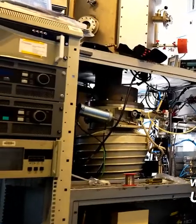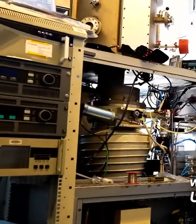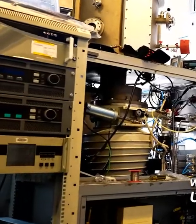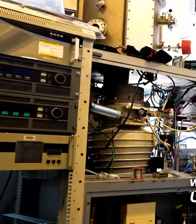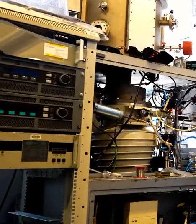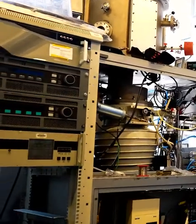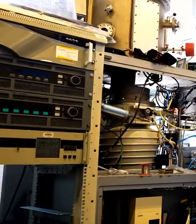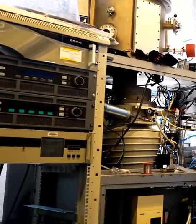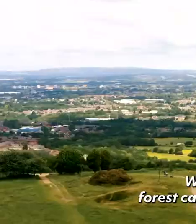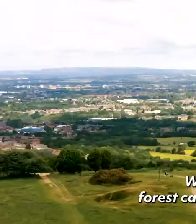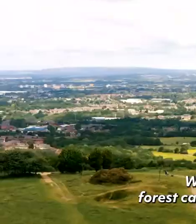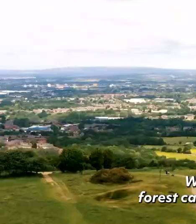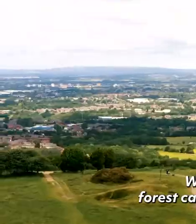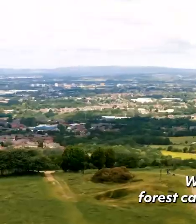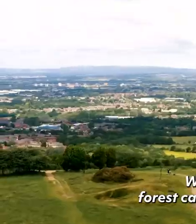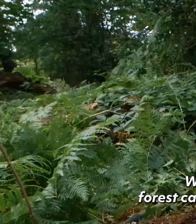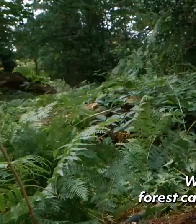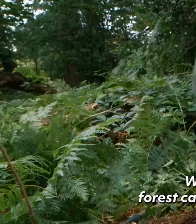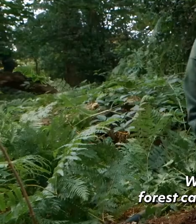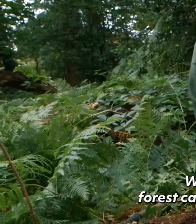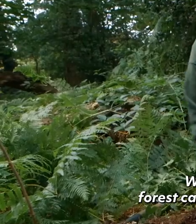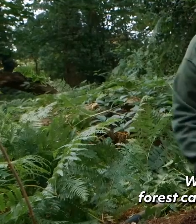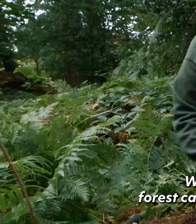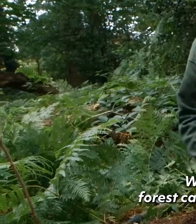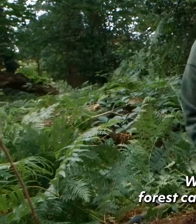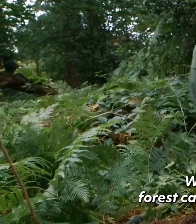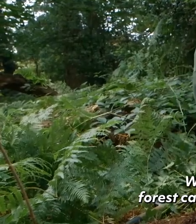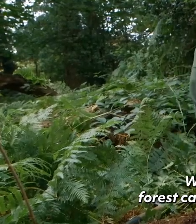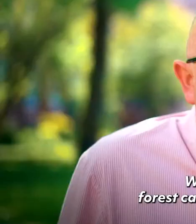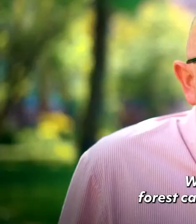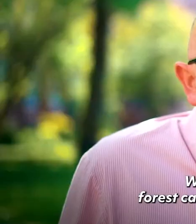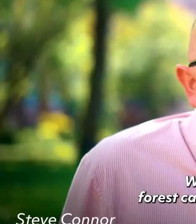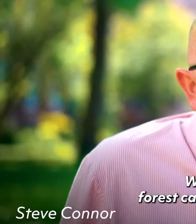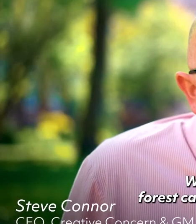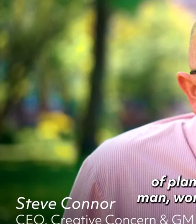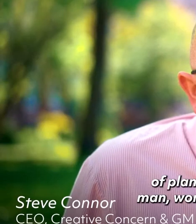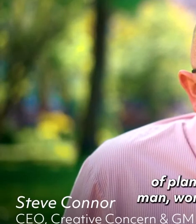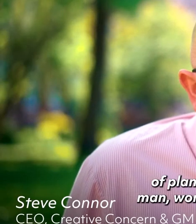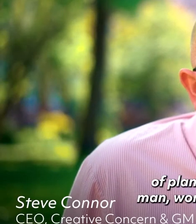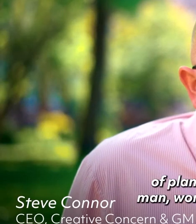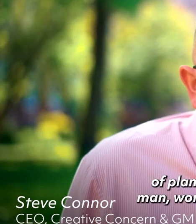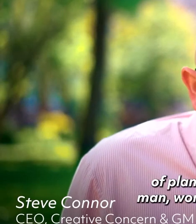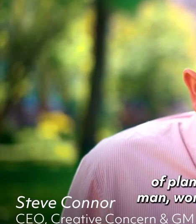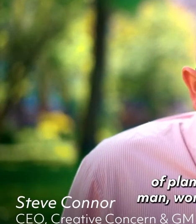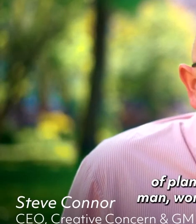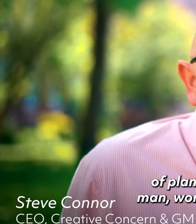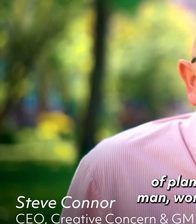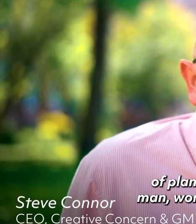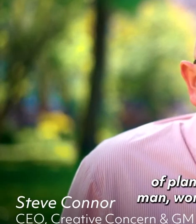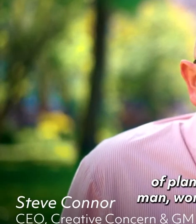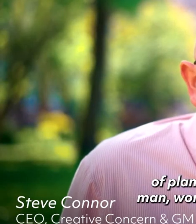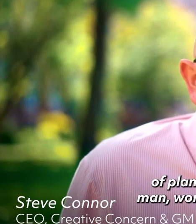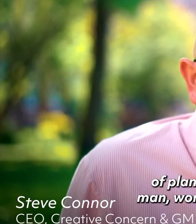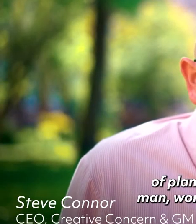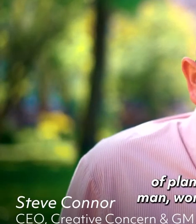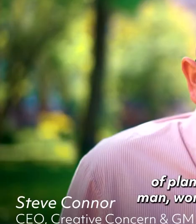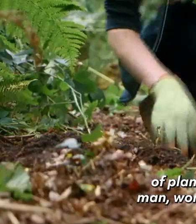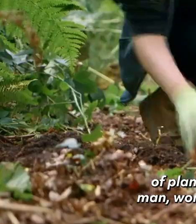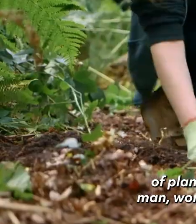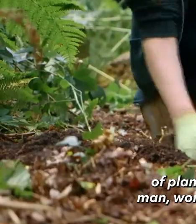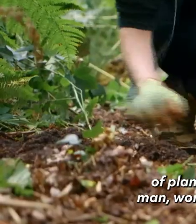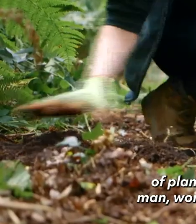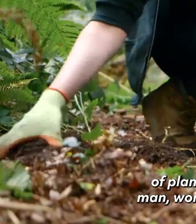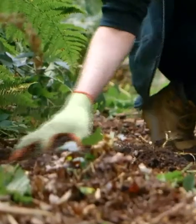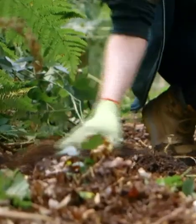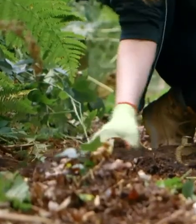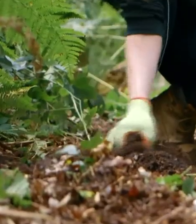net zero plans. We've got our community forest called City of Trees with their aim of planting a tree literally for every man, woman and child in the